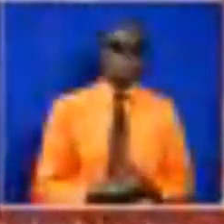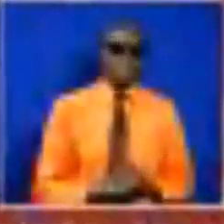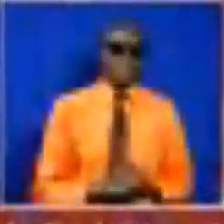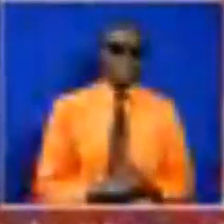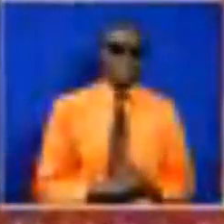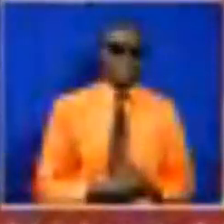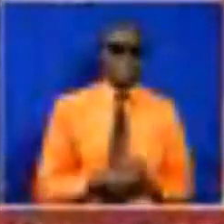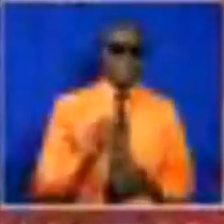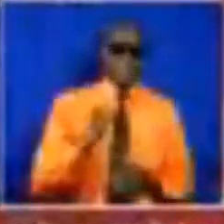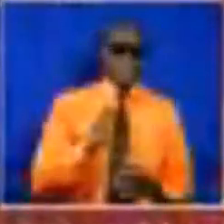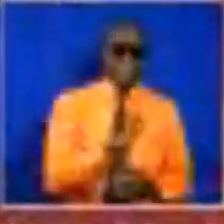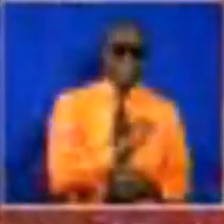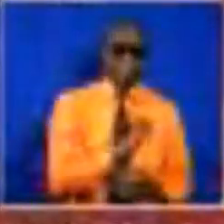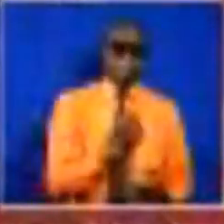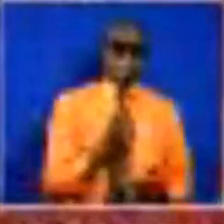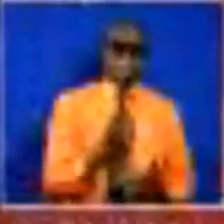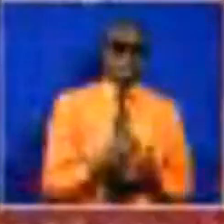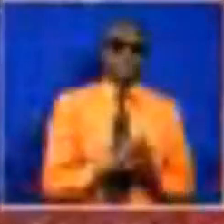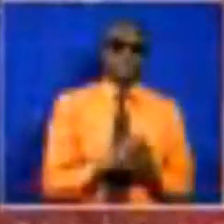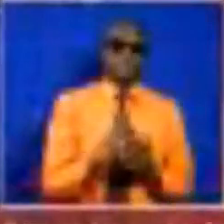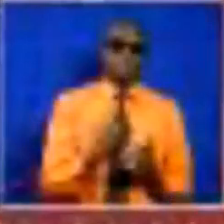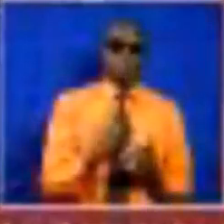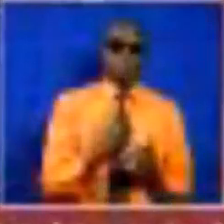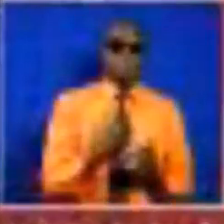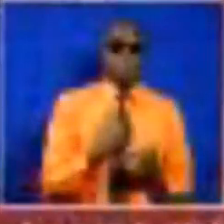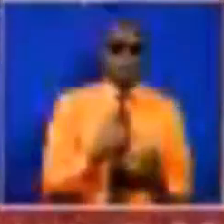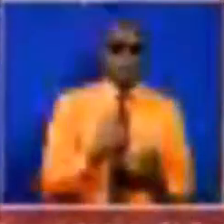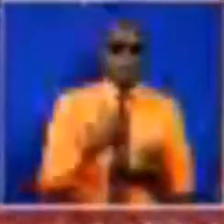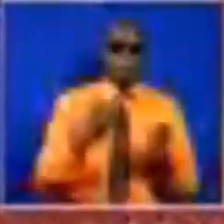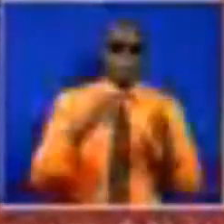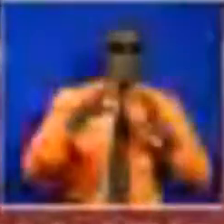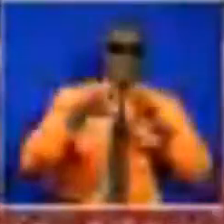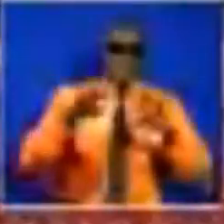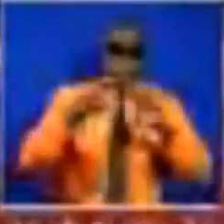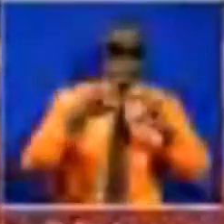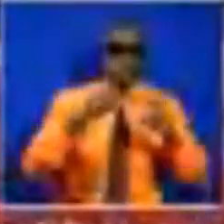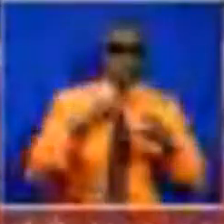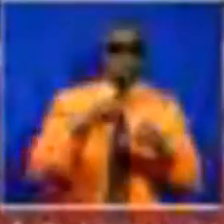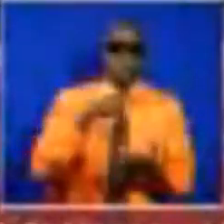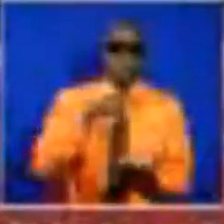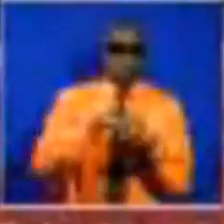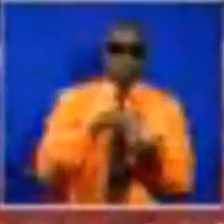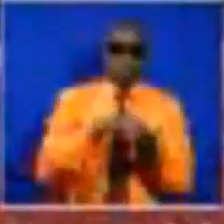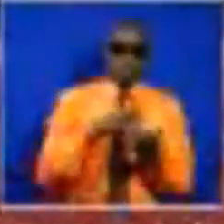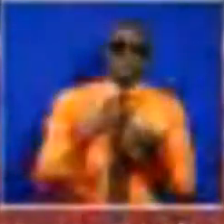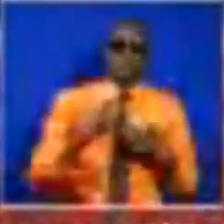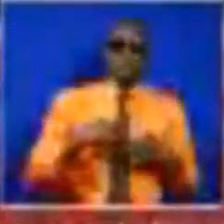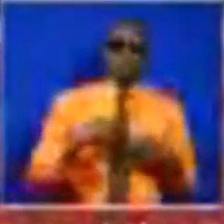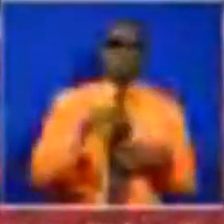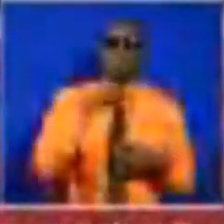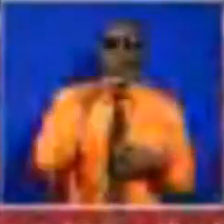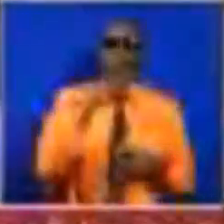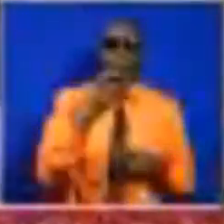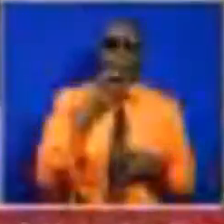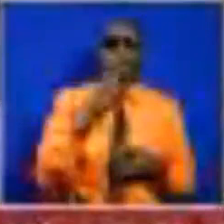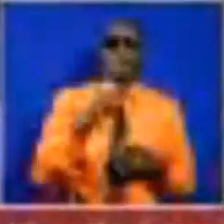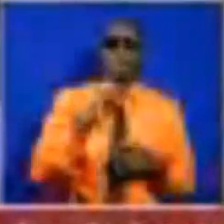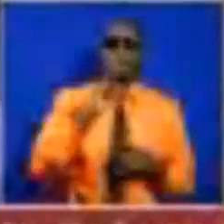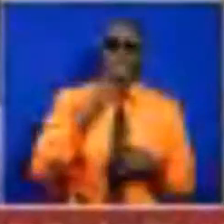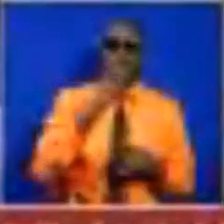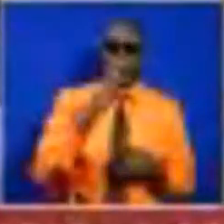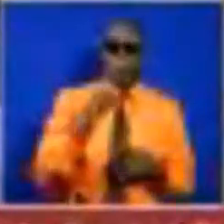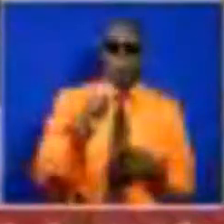The Senate ad hoc committee investigating the circumstances under which over 400 people died in Chakama Ranch within Shakahola